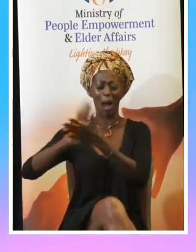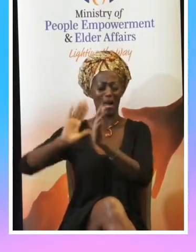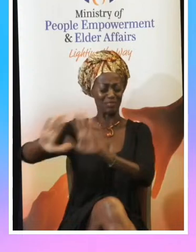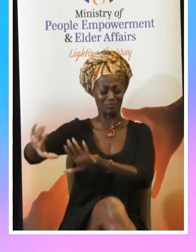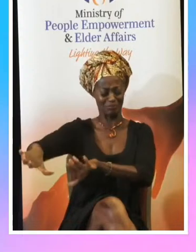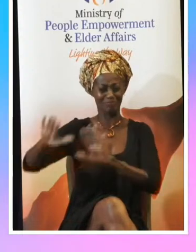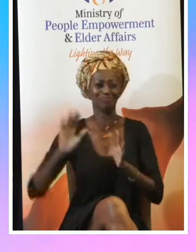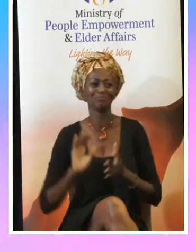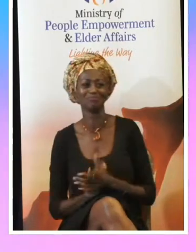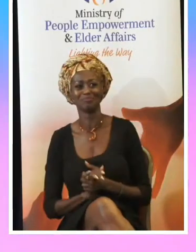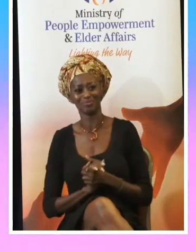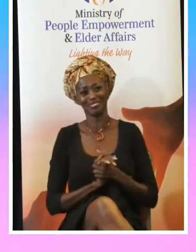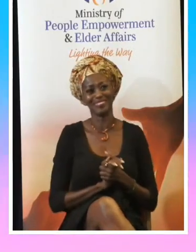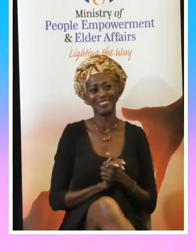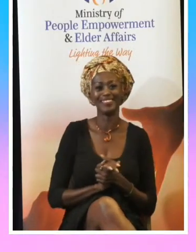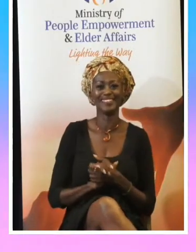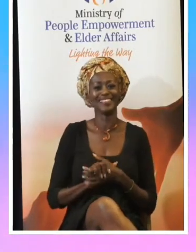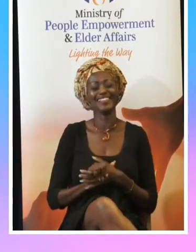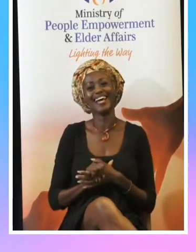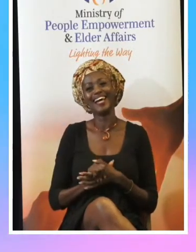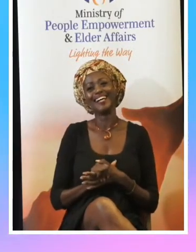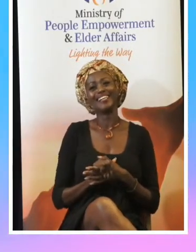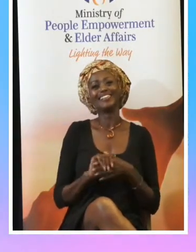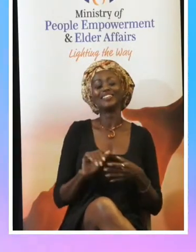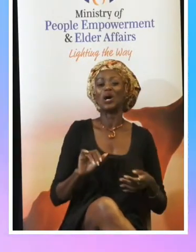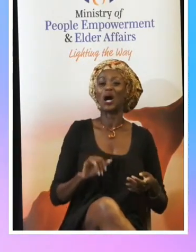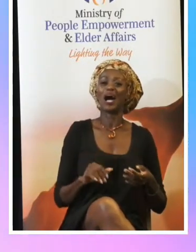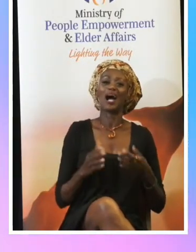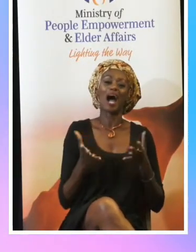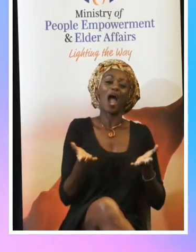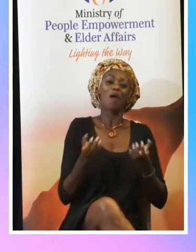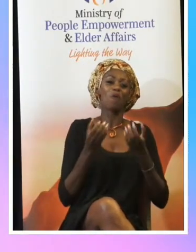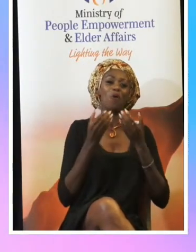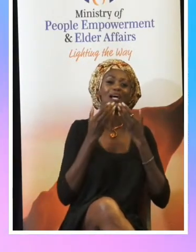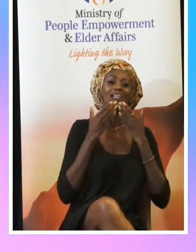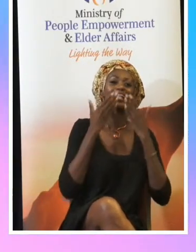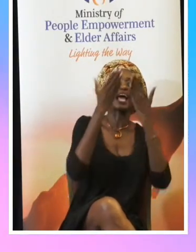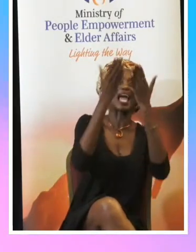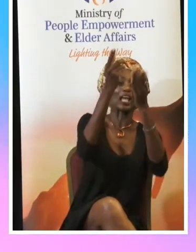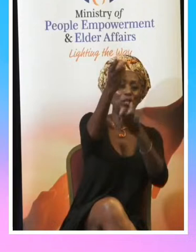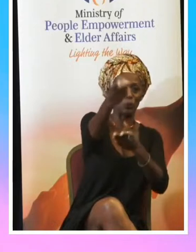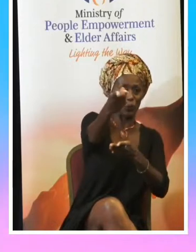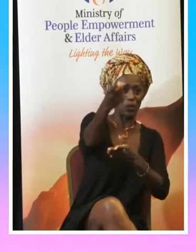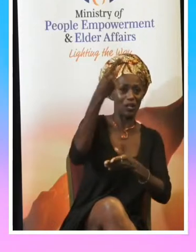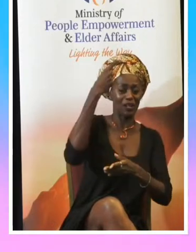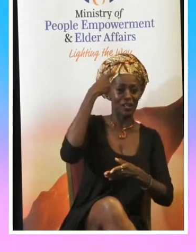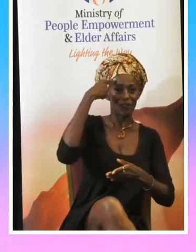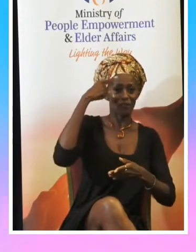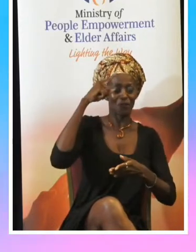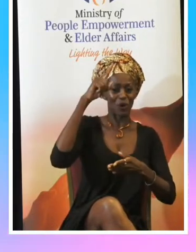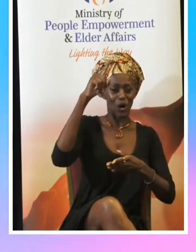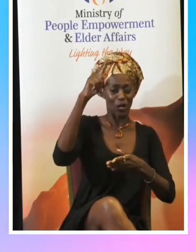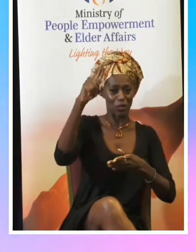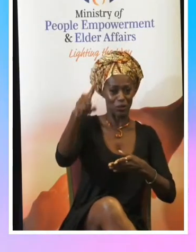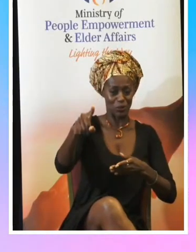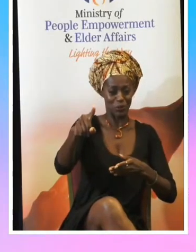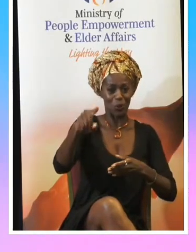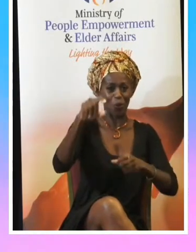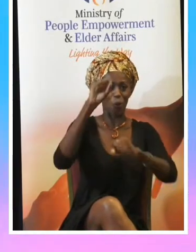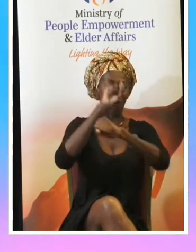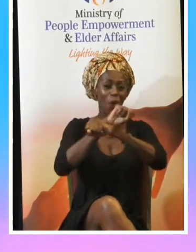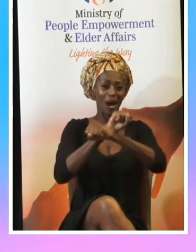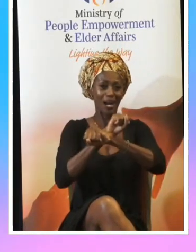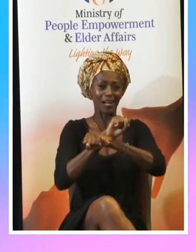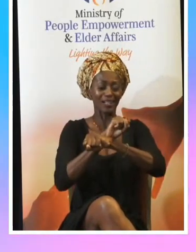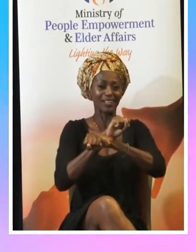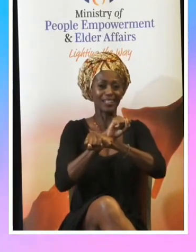I want to pay tribute to you for your commitment to inclusion and